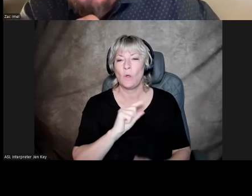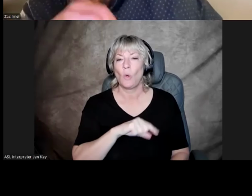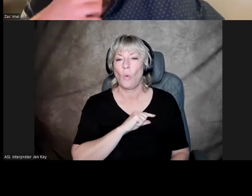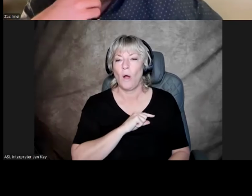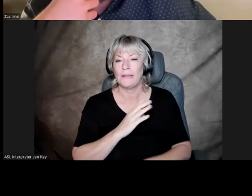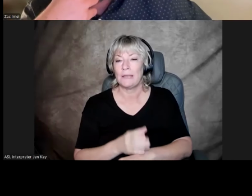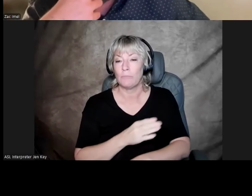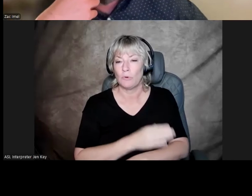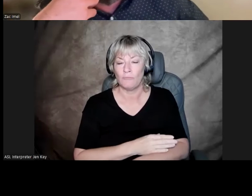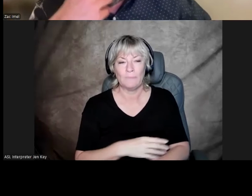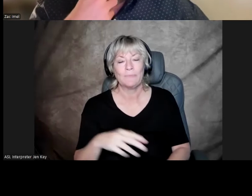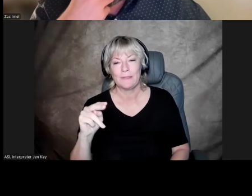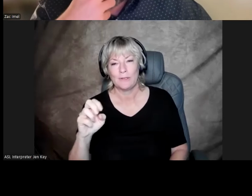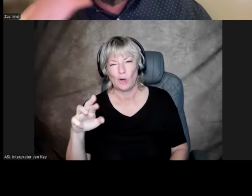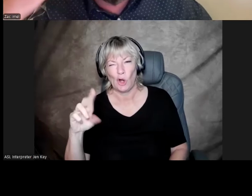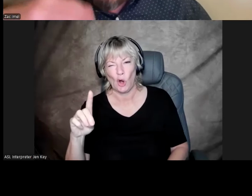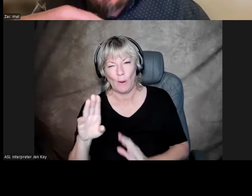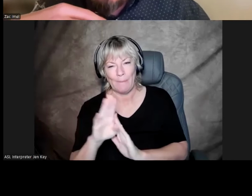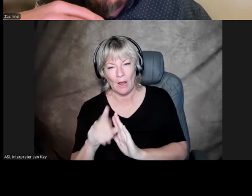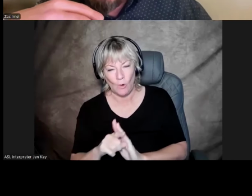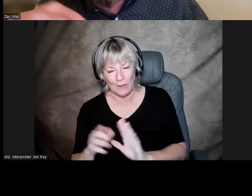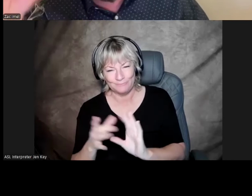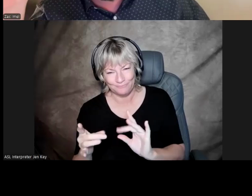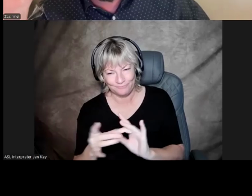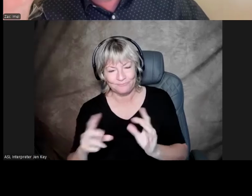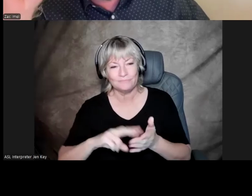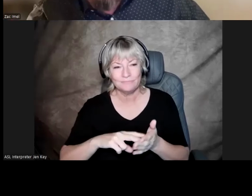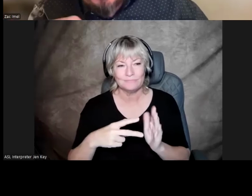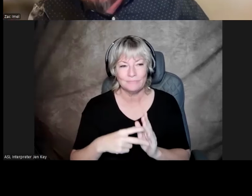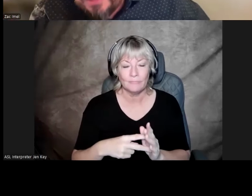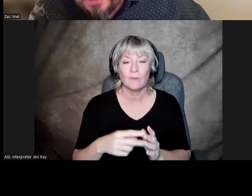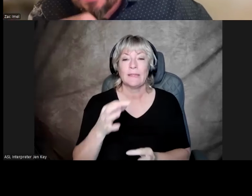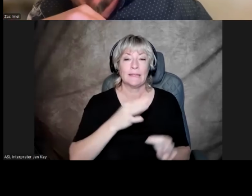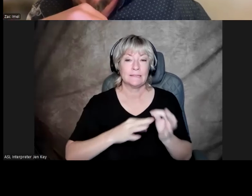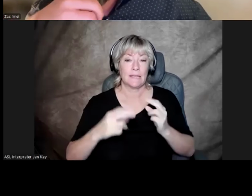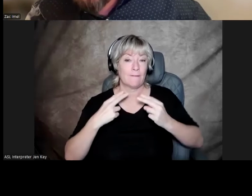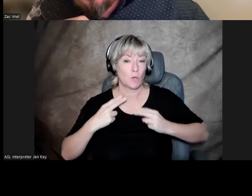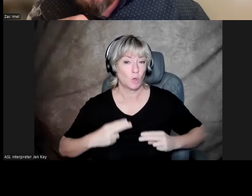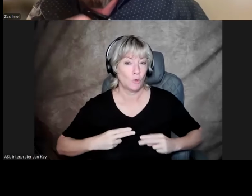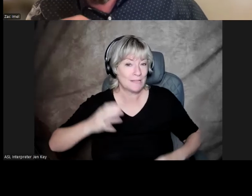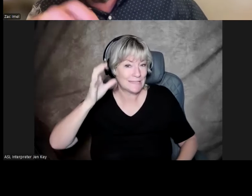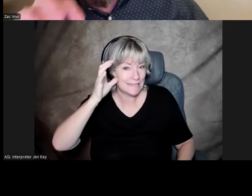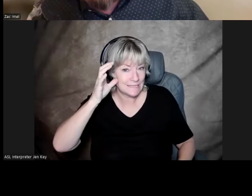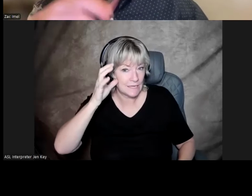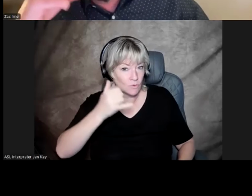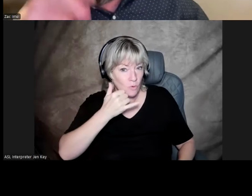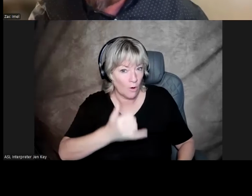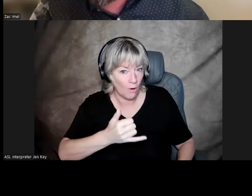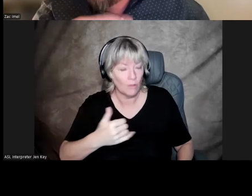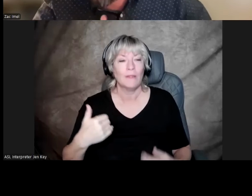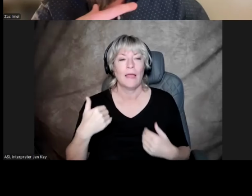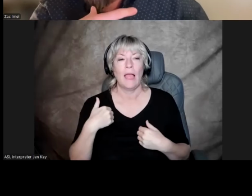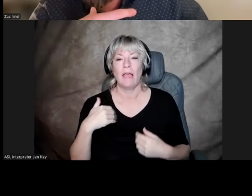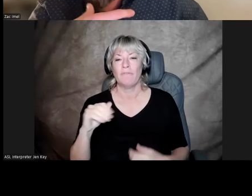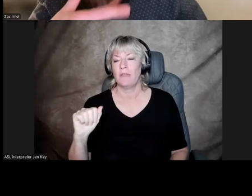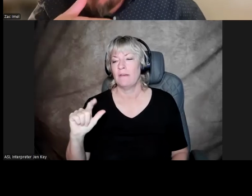little bit of nerdy background on what I mean by that. So what we're talking about is, instead of humans listening to calls, we have an